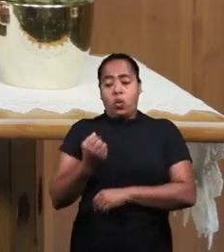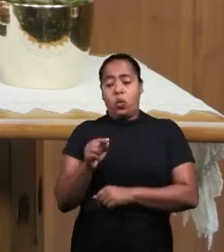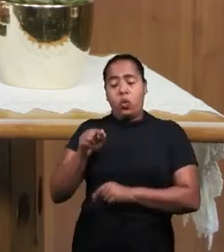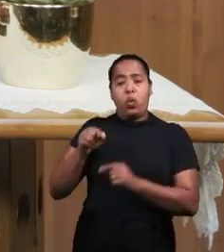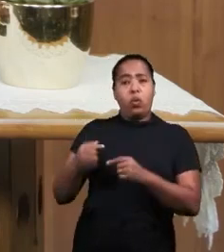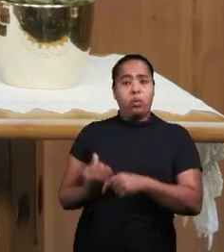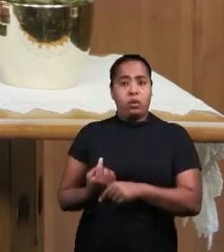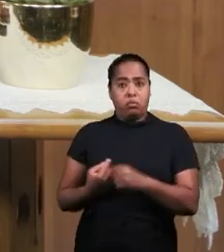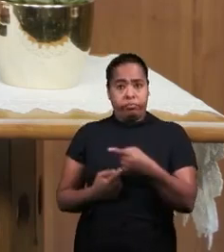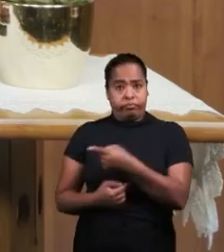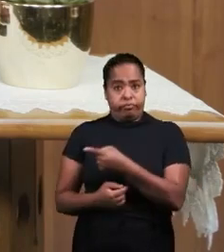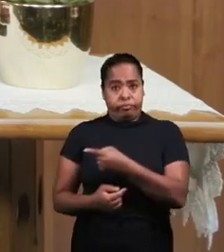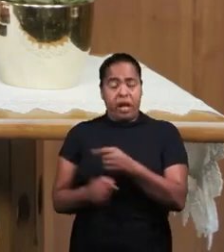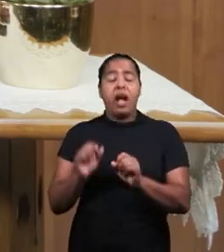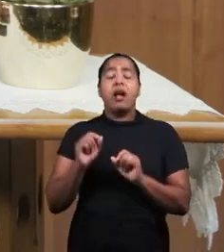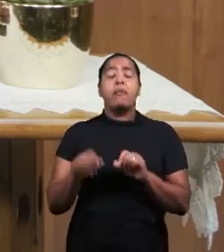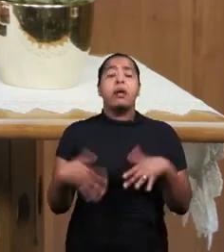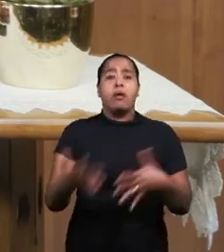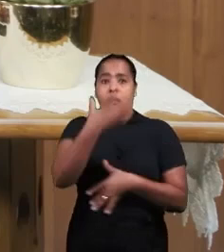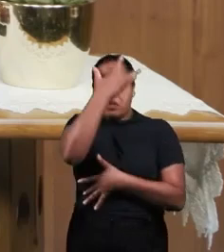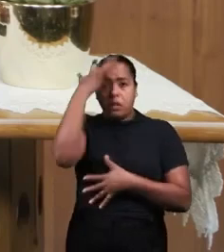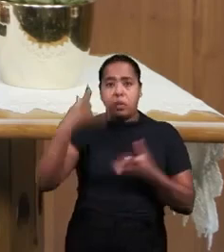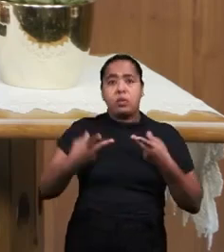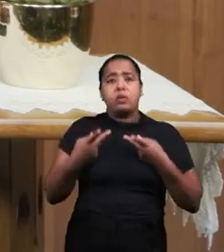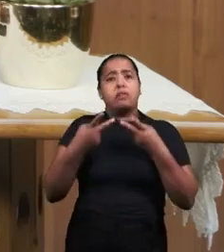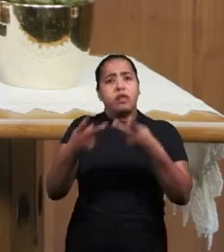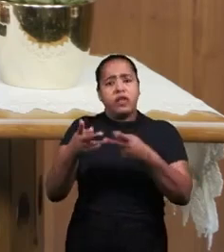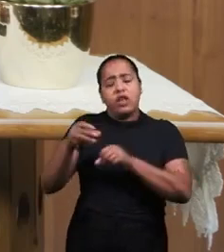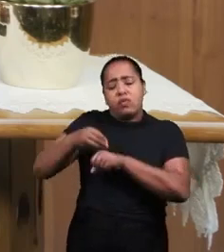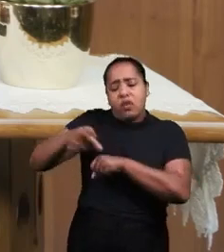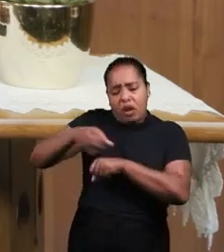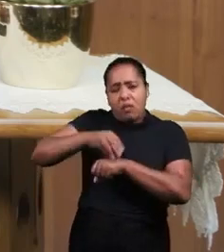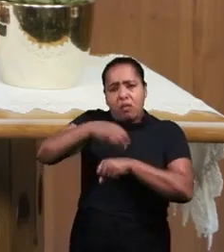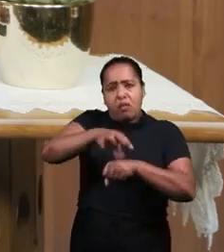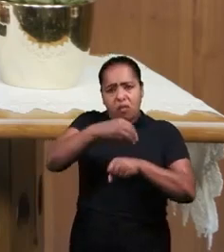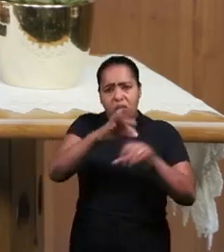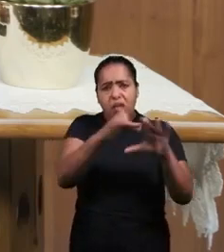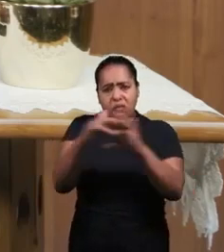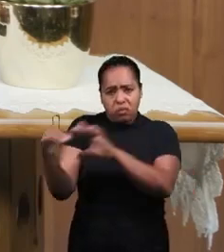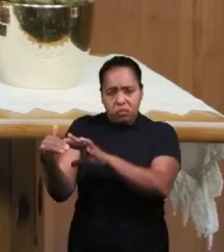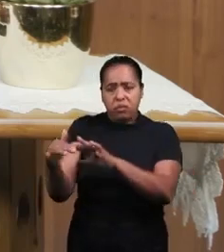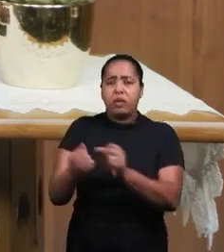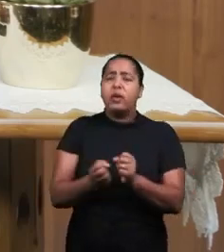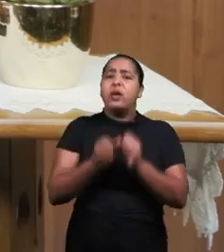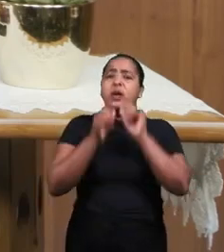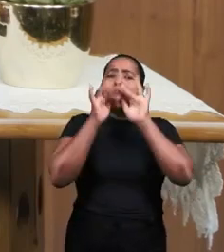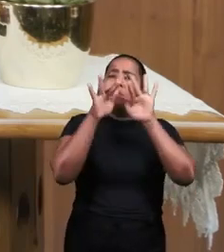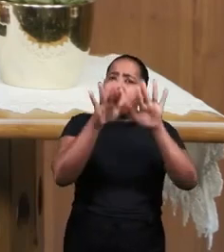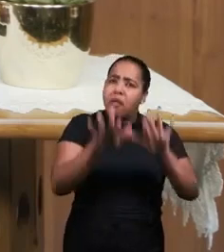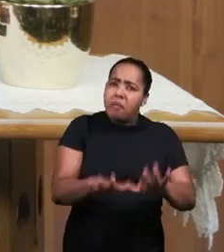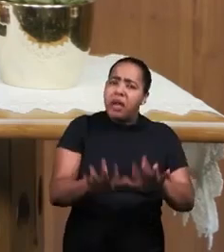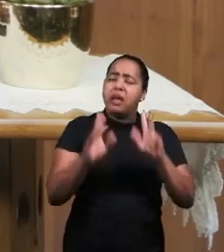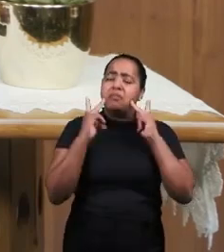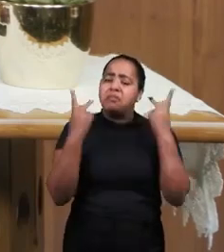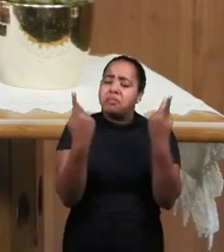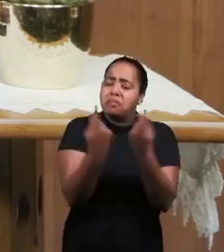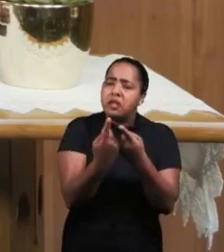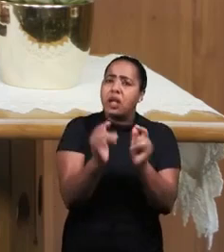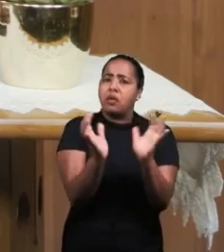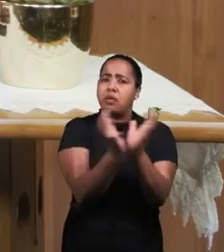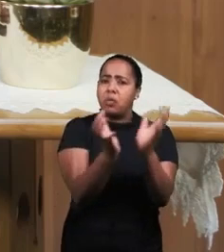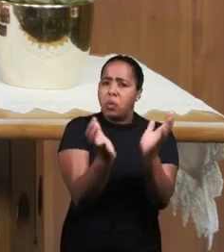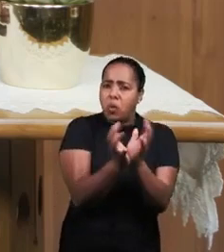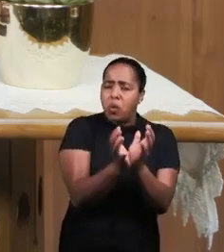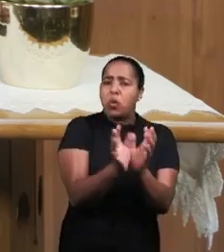are assisted by the pastors and the workers, but you can send this number to a visitor so they can call and receive assistance. There's a group